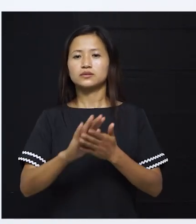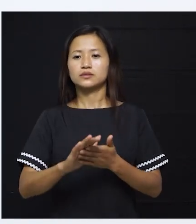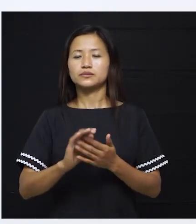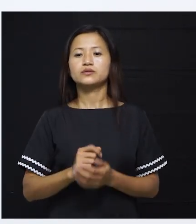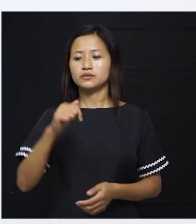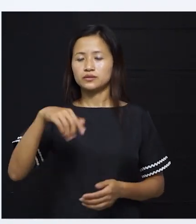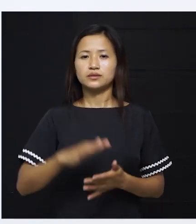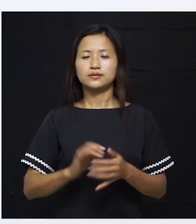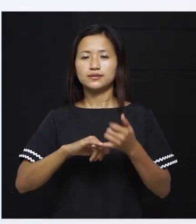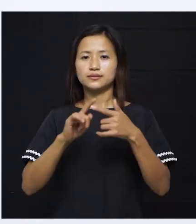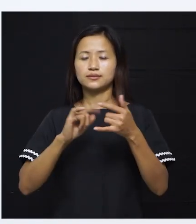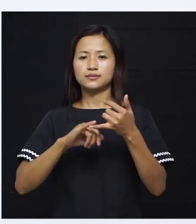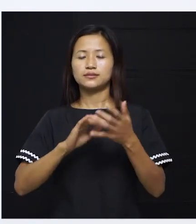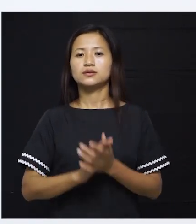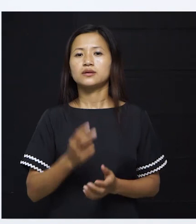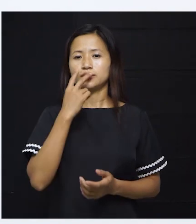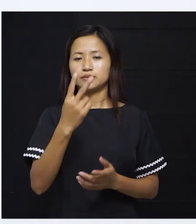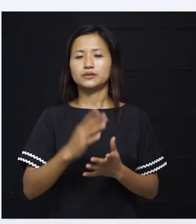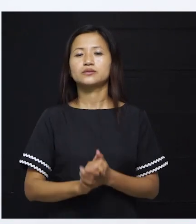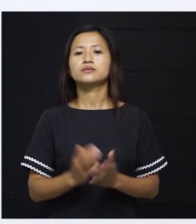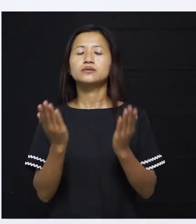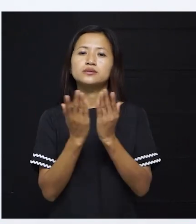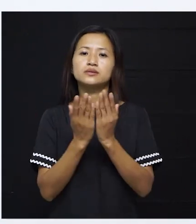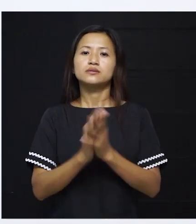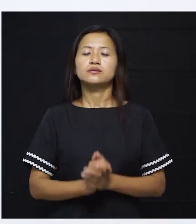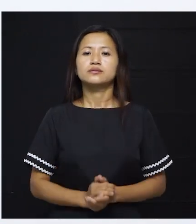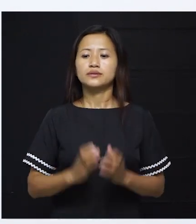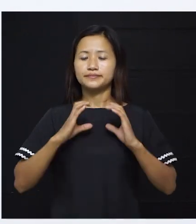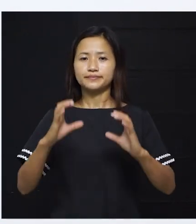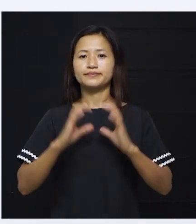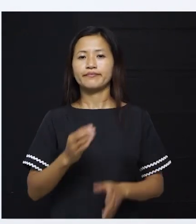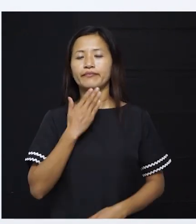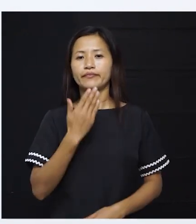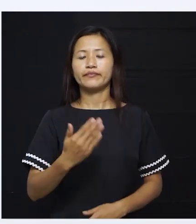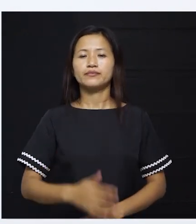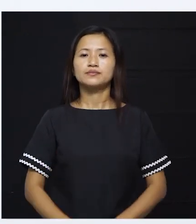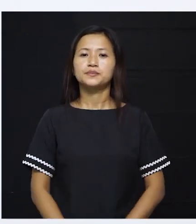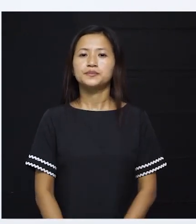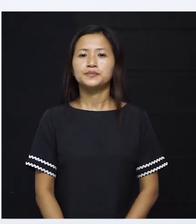this session. I expect you to be studying, and please take care. Thank you.